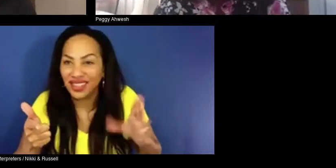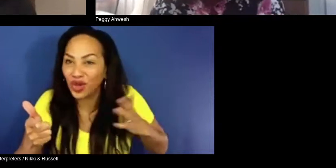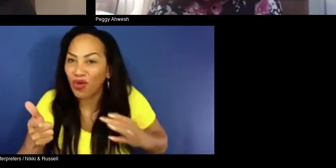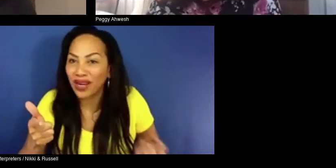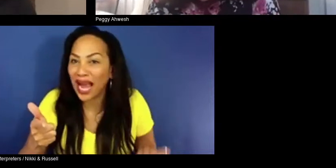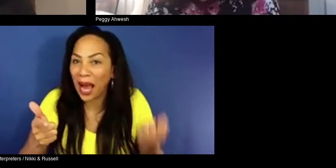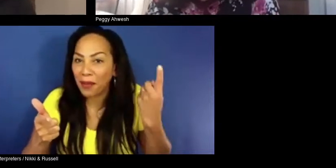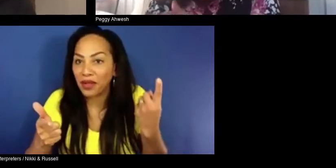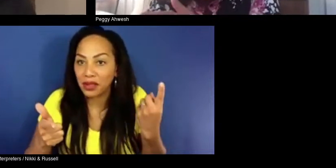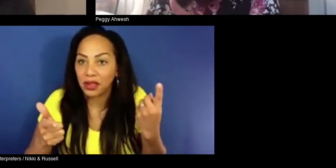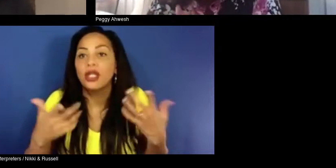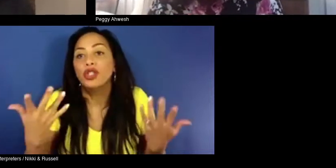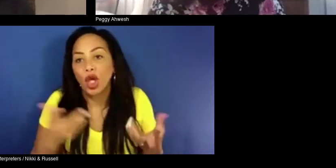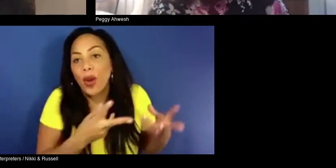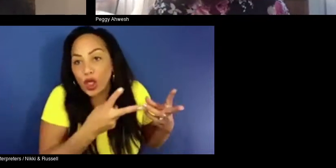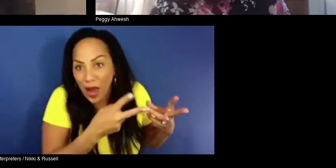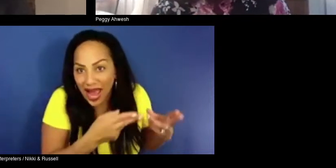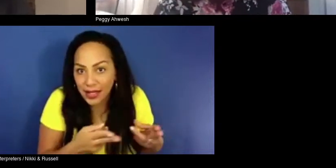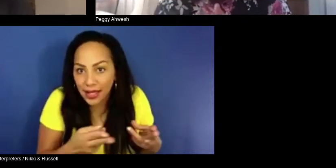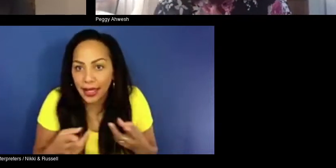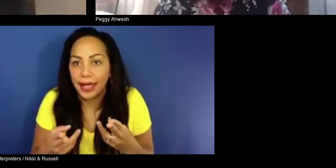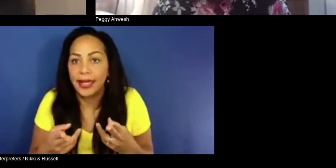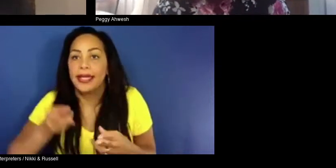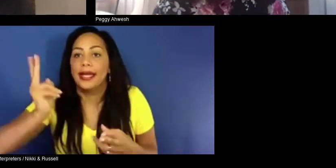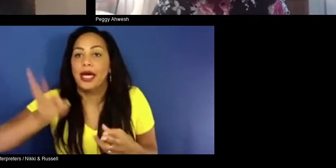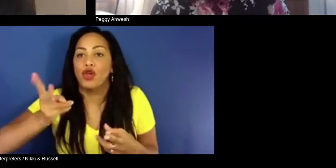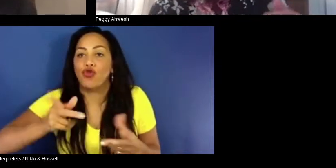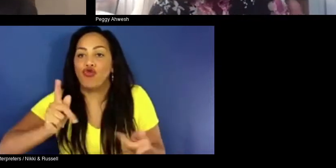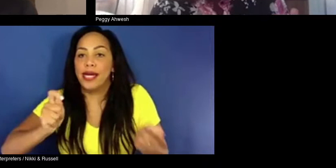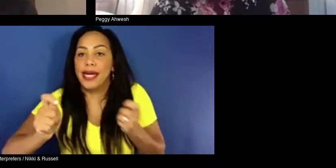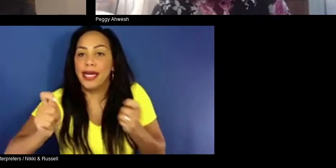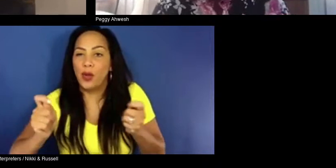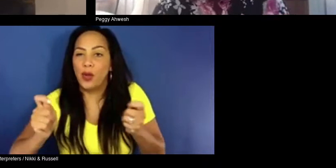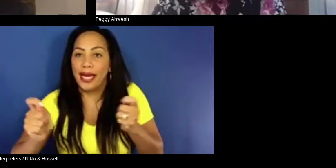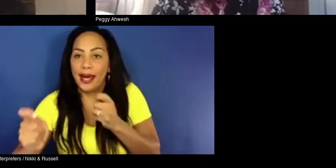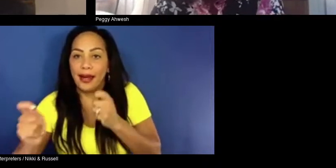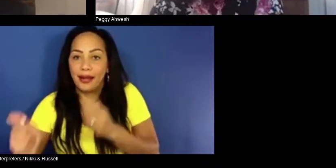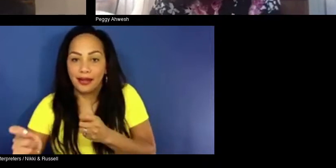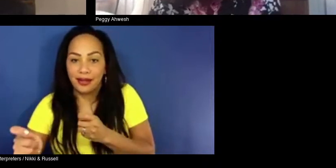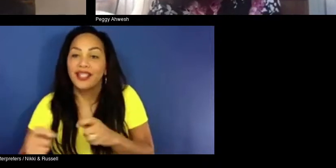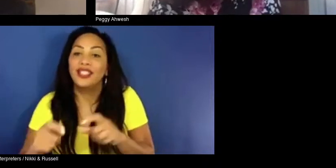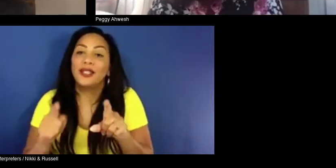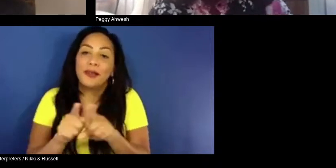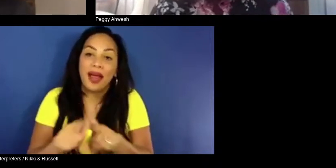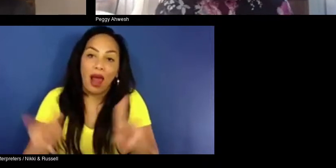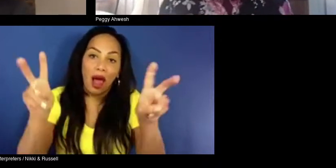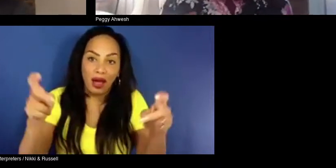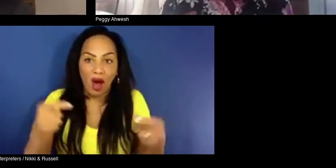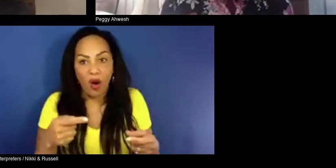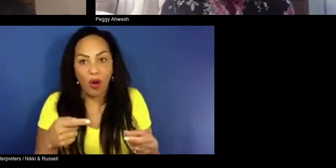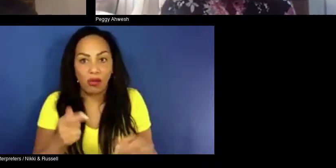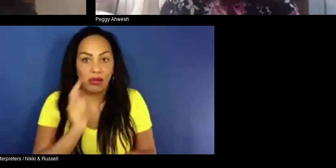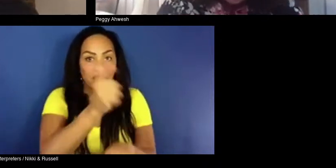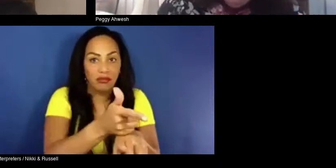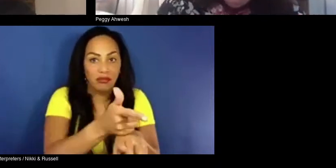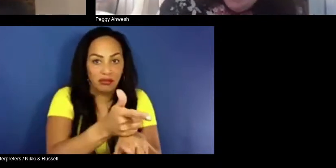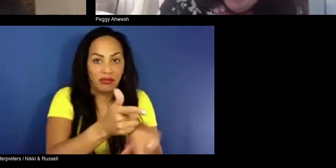you actually make something. You put it out. It's like, here's the thing that was dead that I brought back to life as a